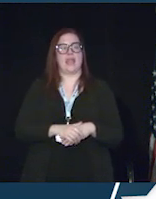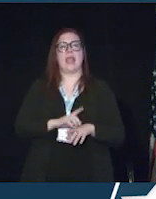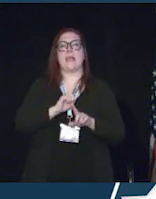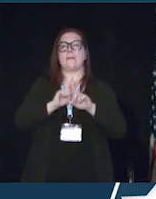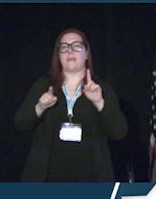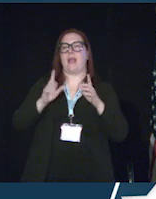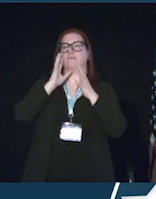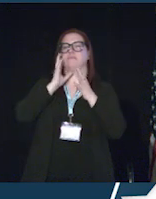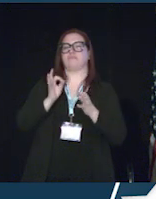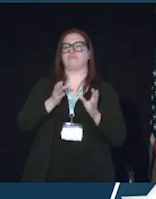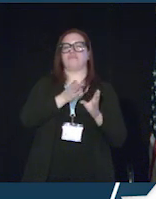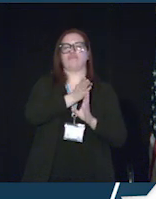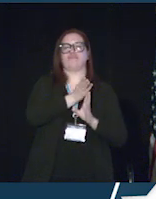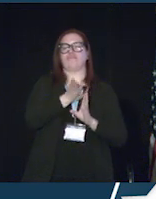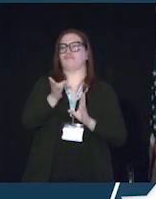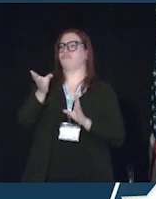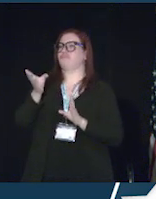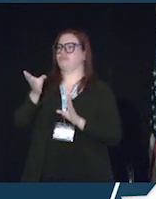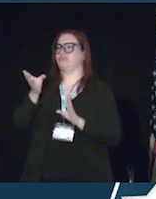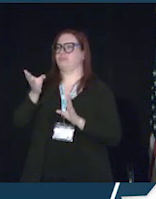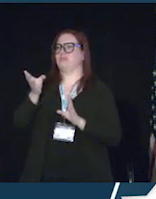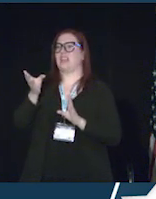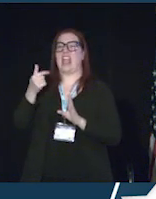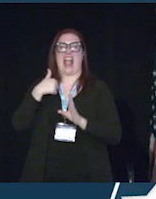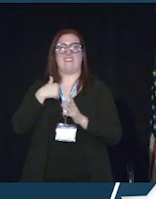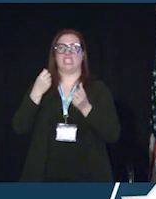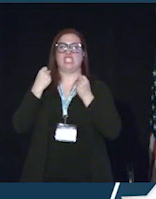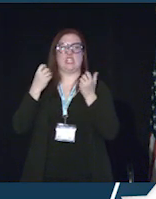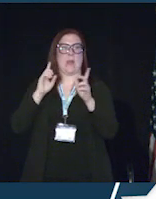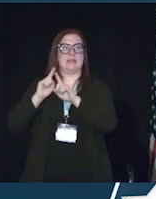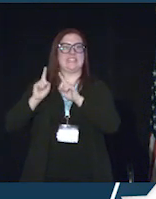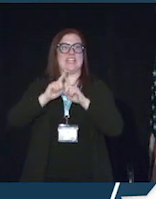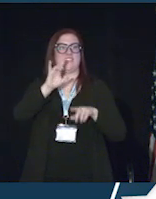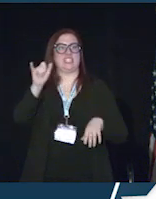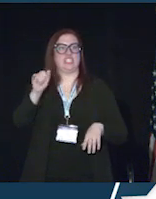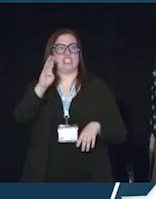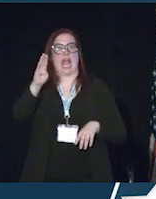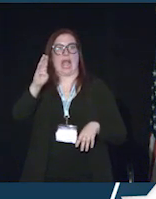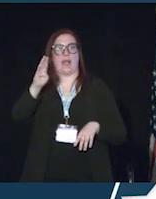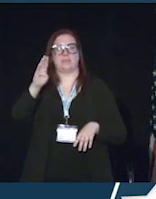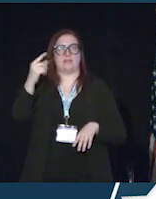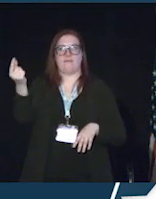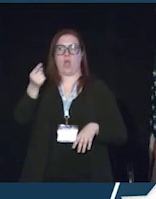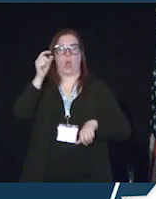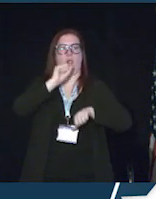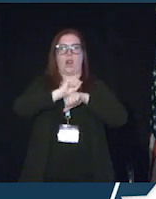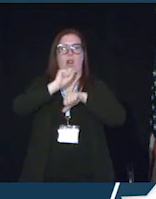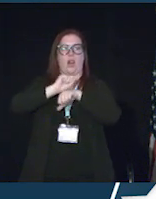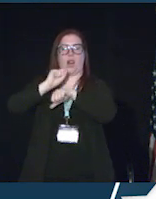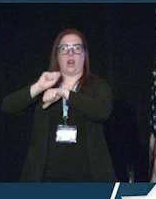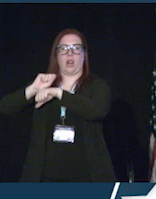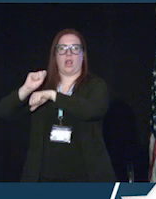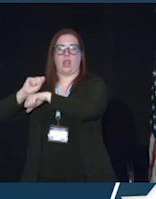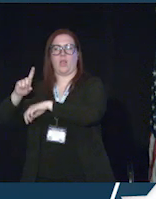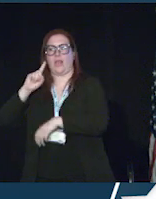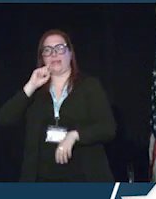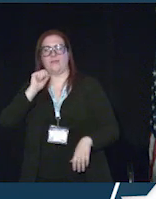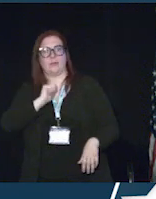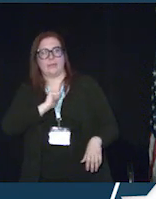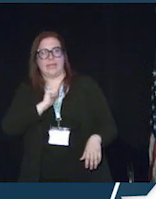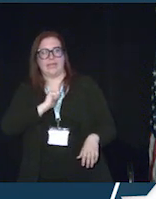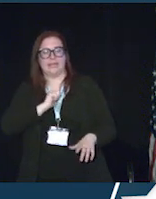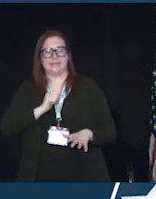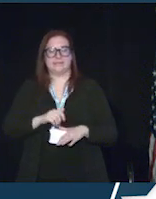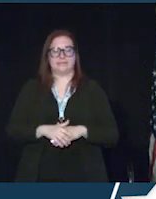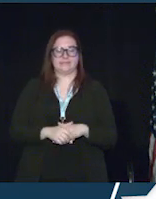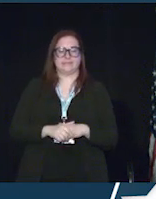I had like so many jobs I always worked for, and but for me, but